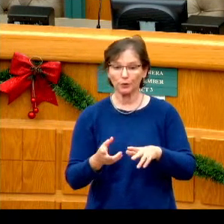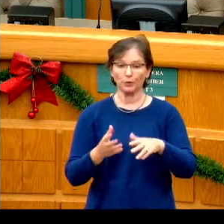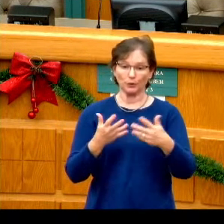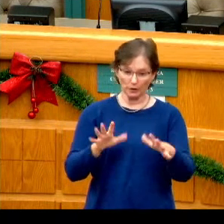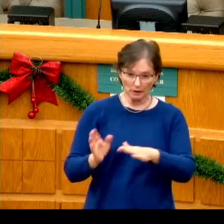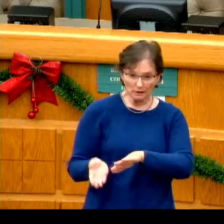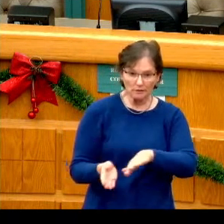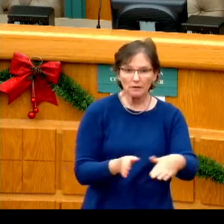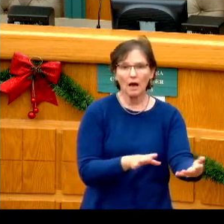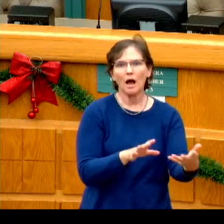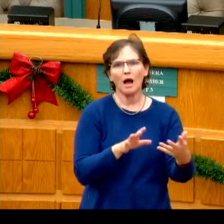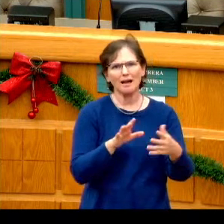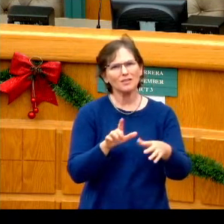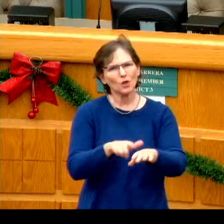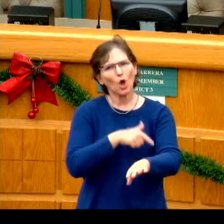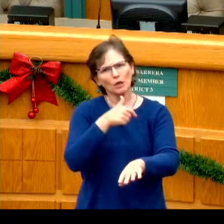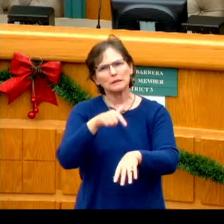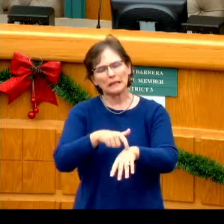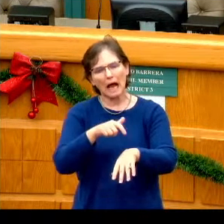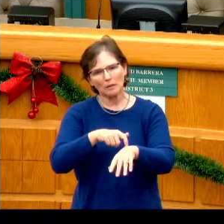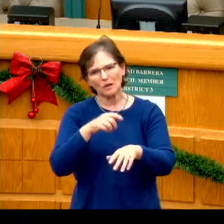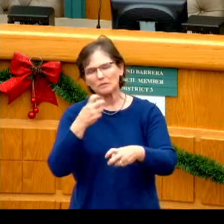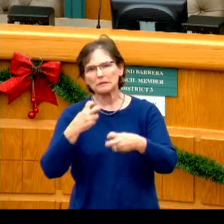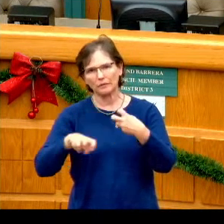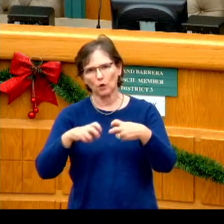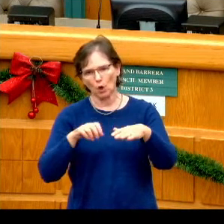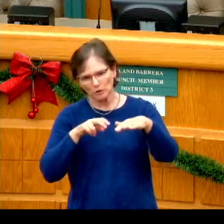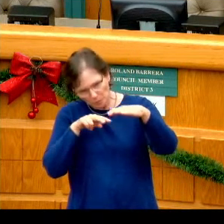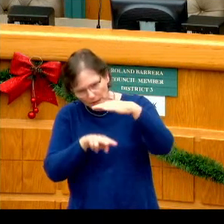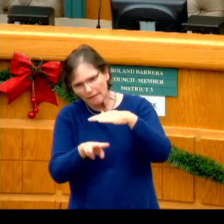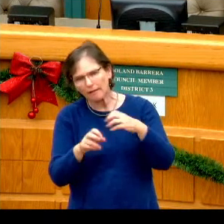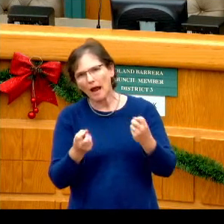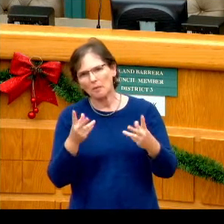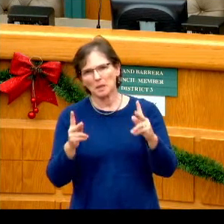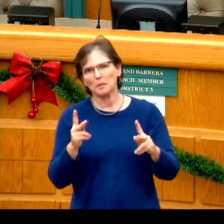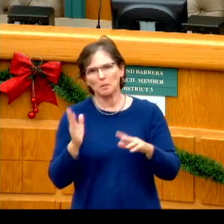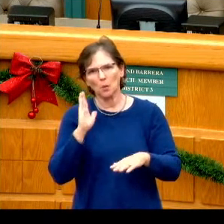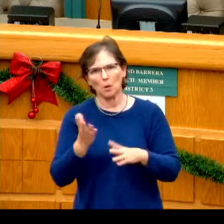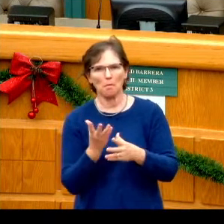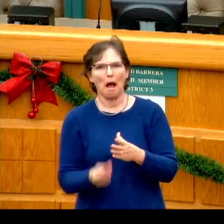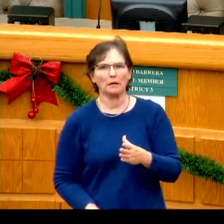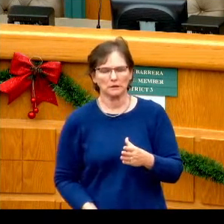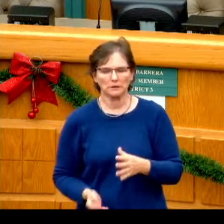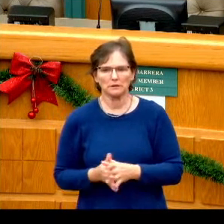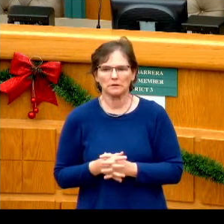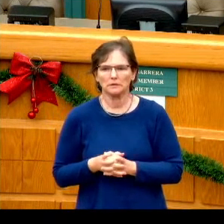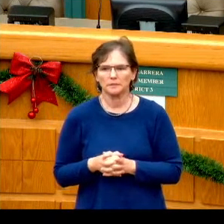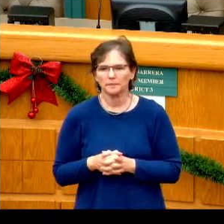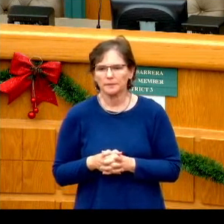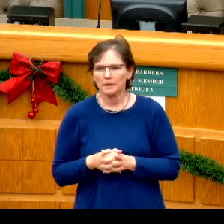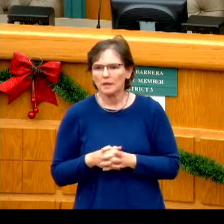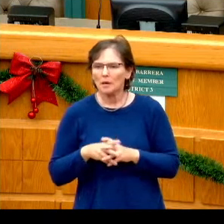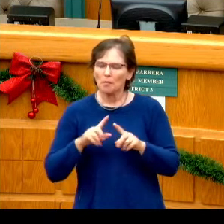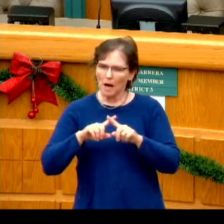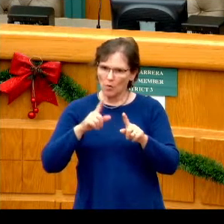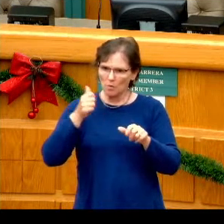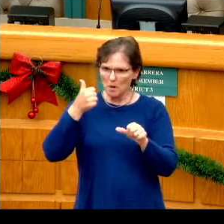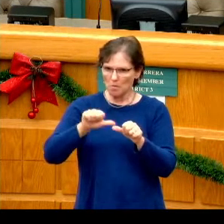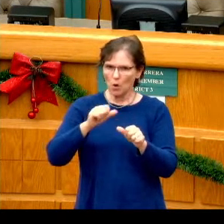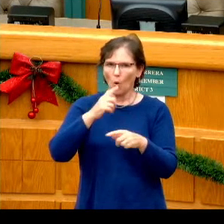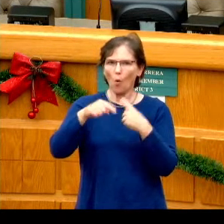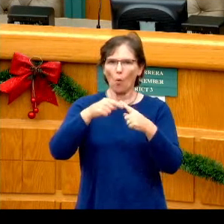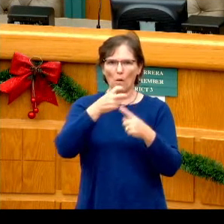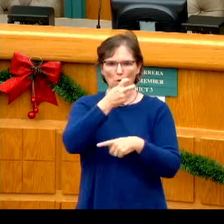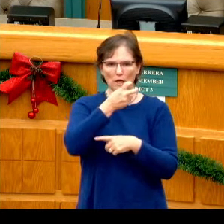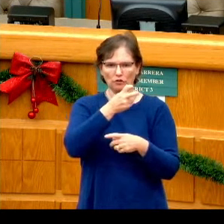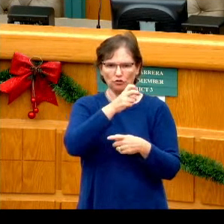this opportunity to say that these projections are dependent upon when we transition to 50% business capacity that we